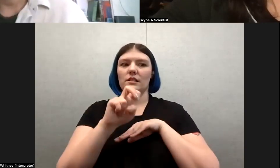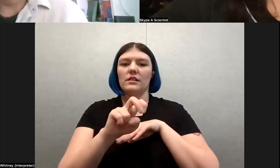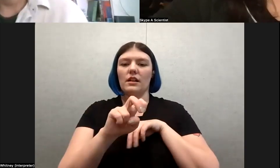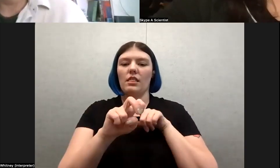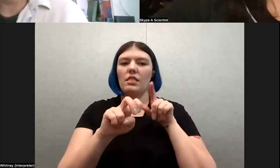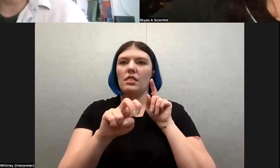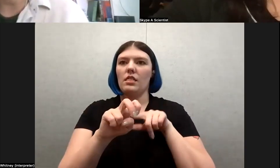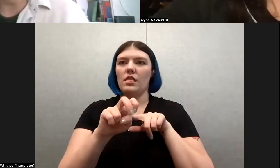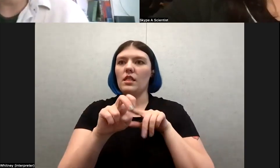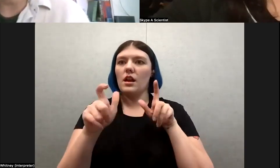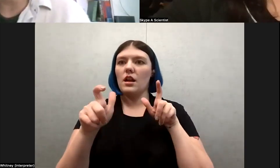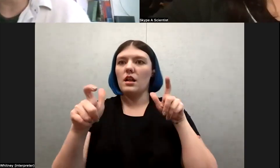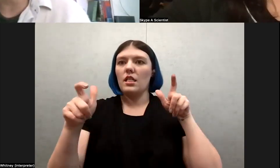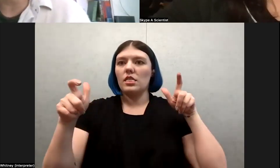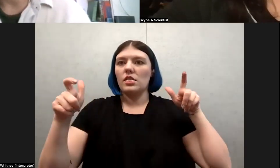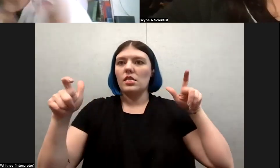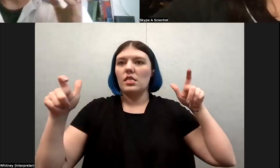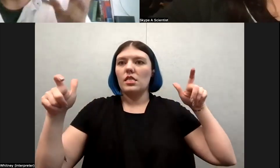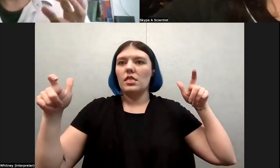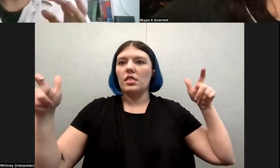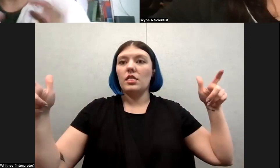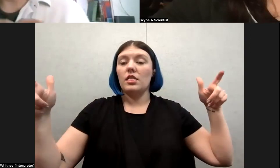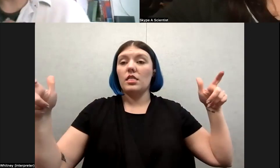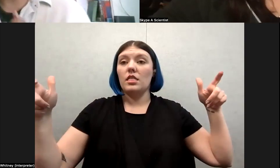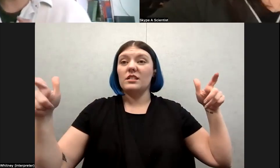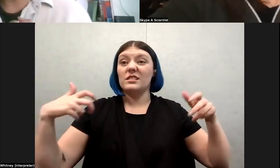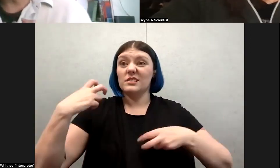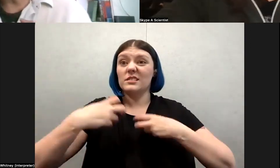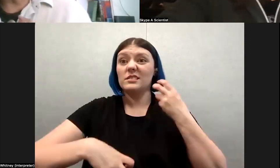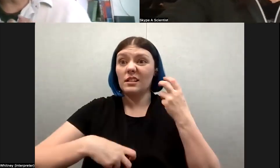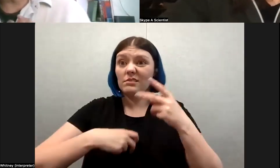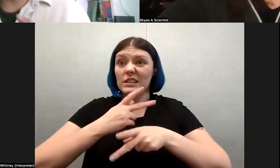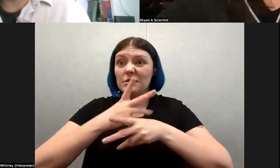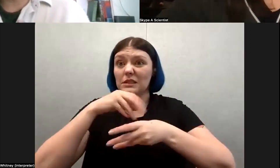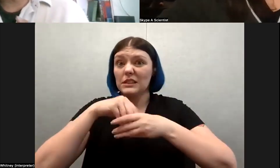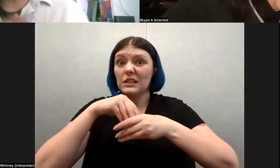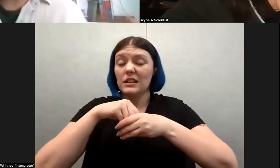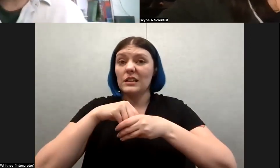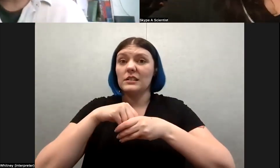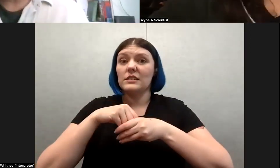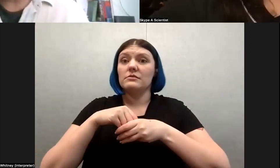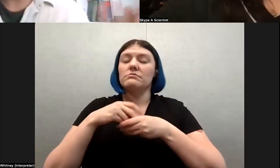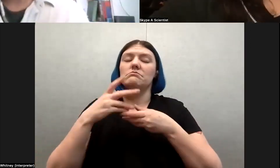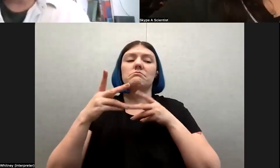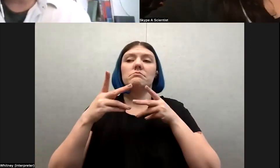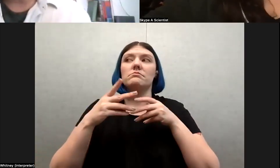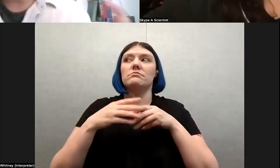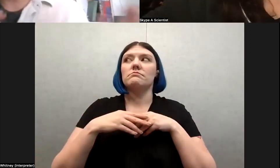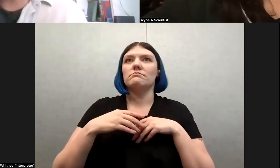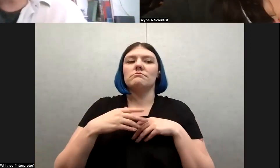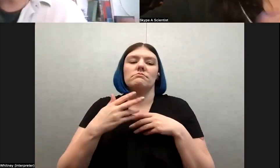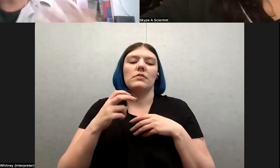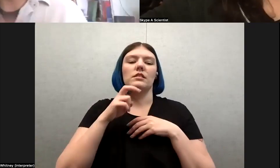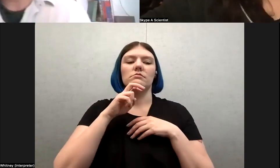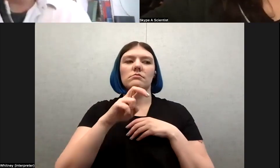big. They got huge and they started to be hard to keep inside their homes. And so people just thought, well, it's a snake. It